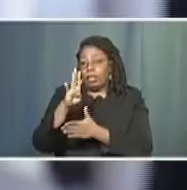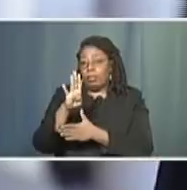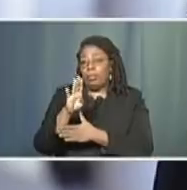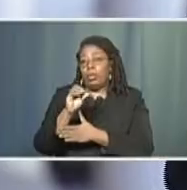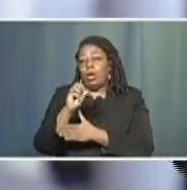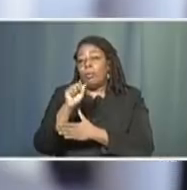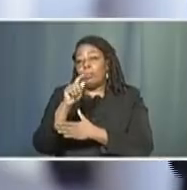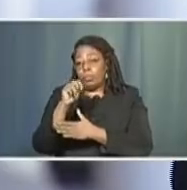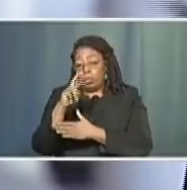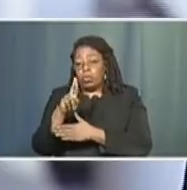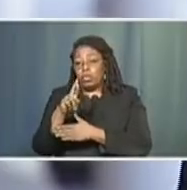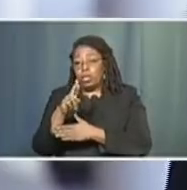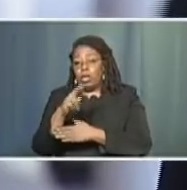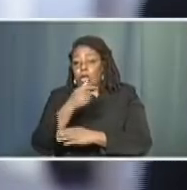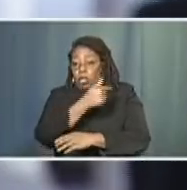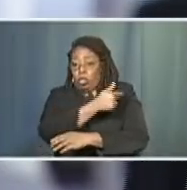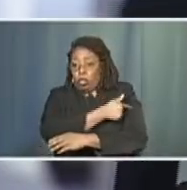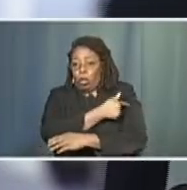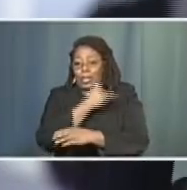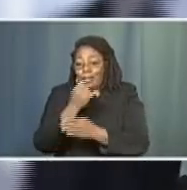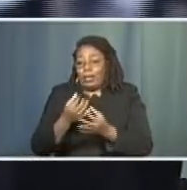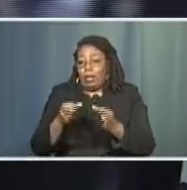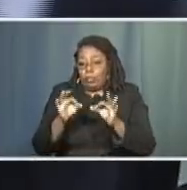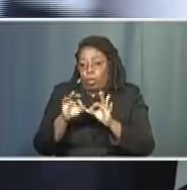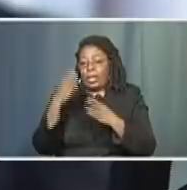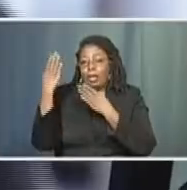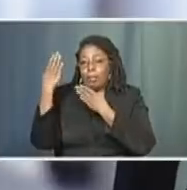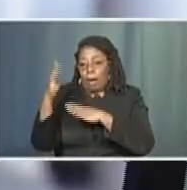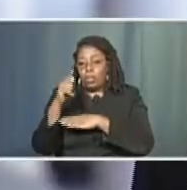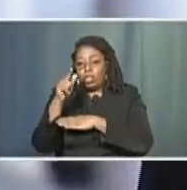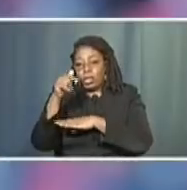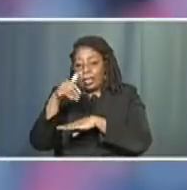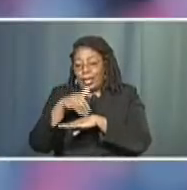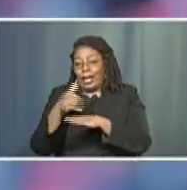very important element, and the Bahamas is looking at